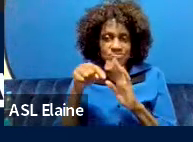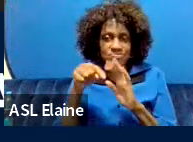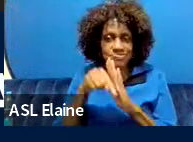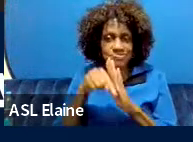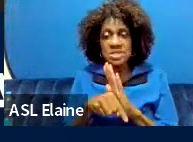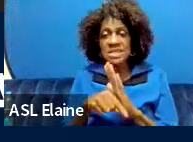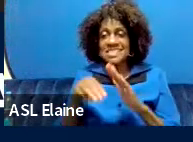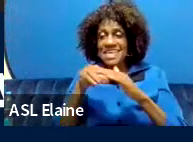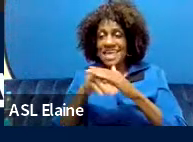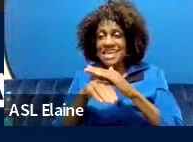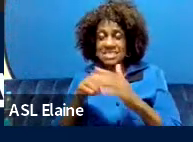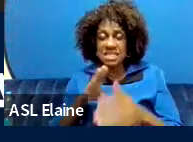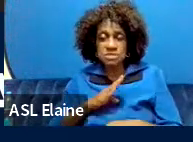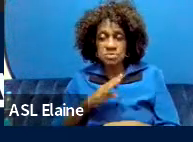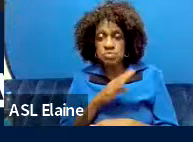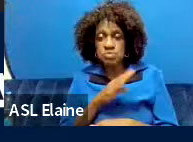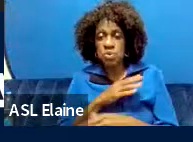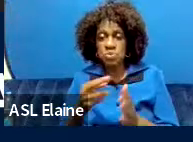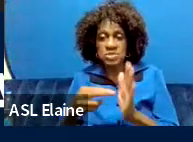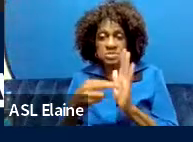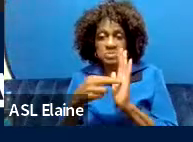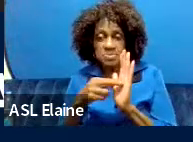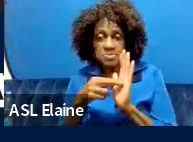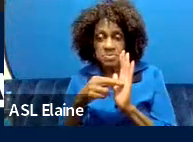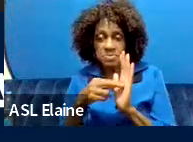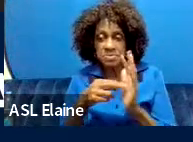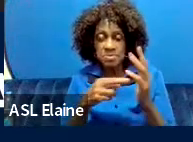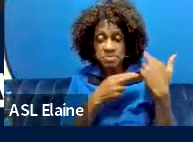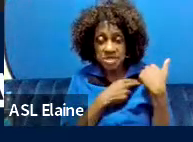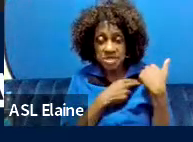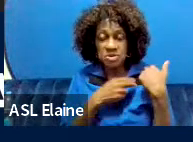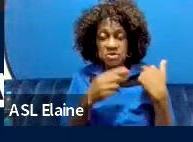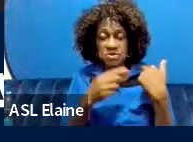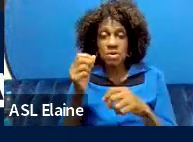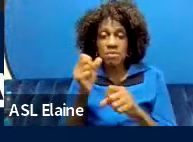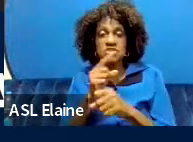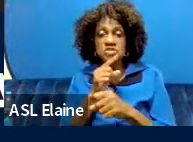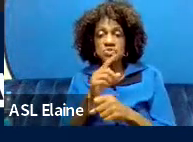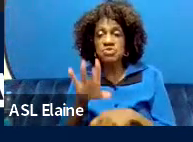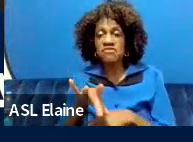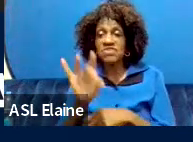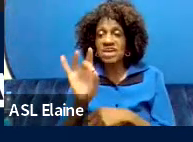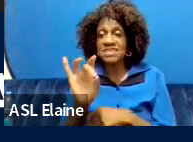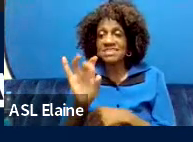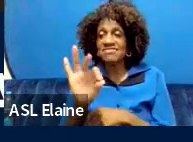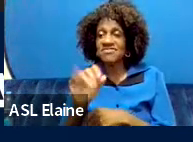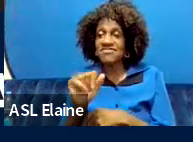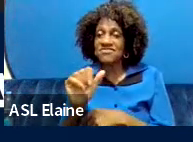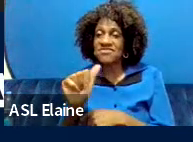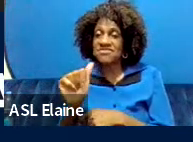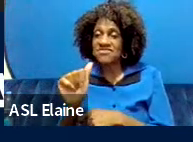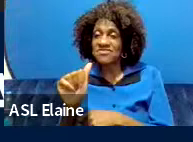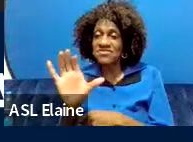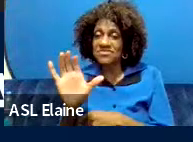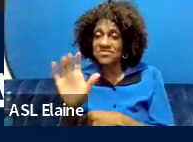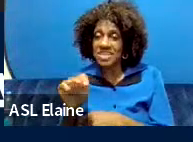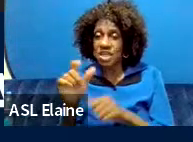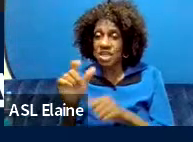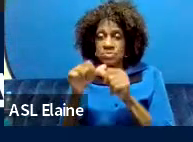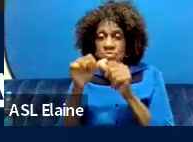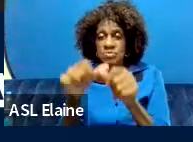is responsible for making sure that modifications and waivers are based on findings of fact and are consistent with the